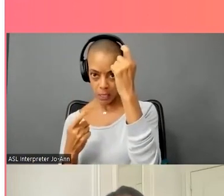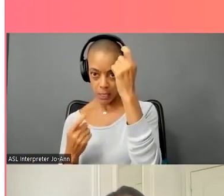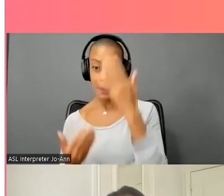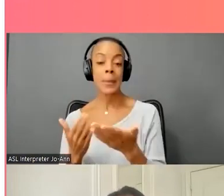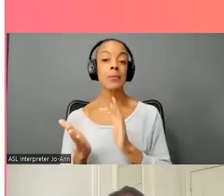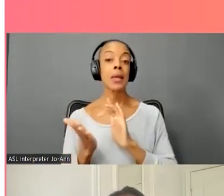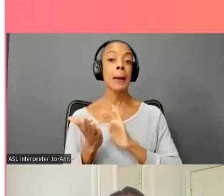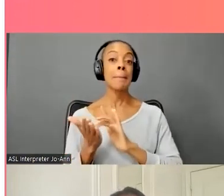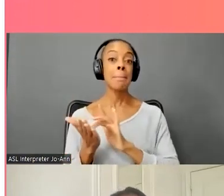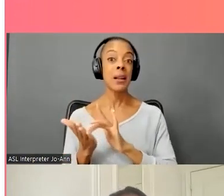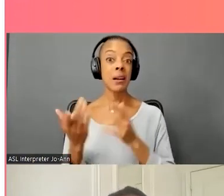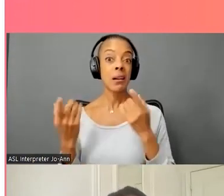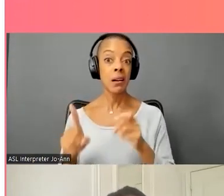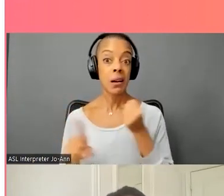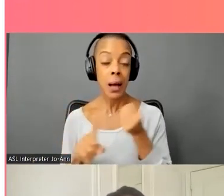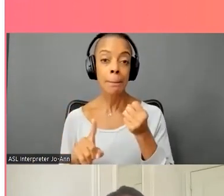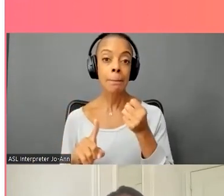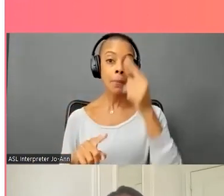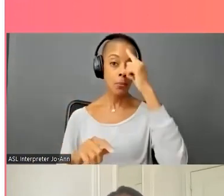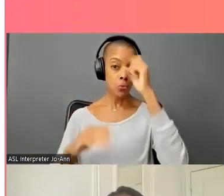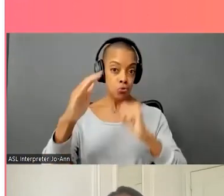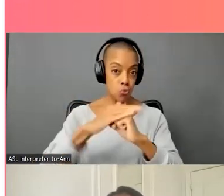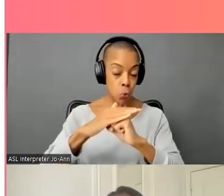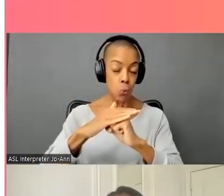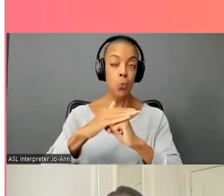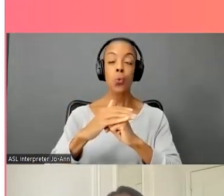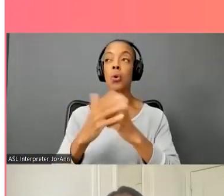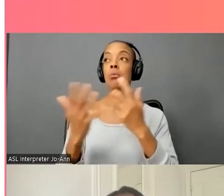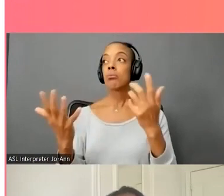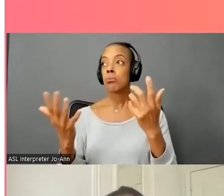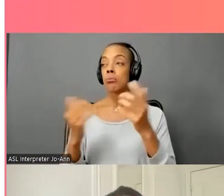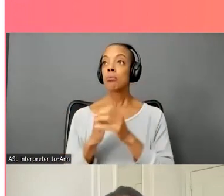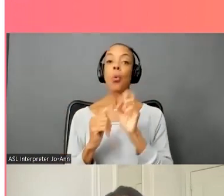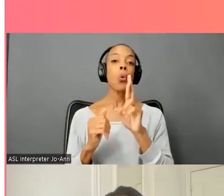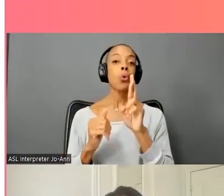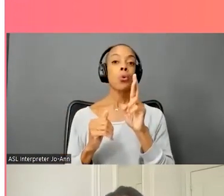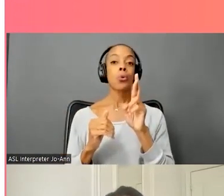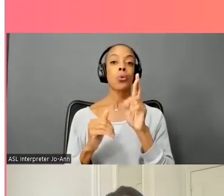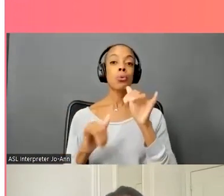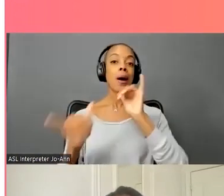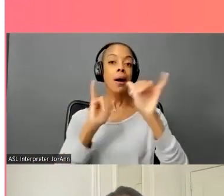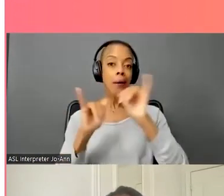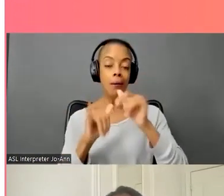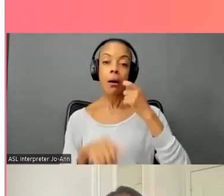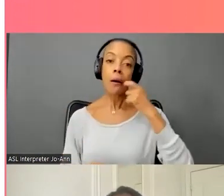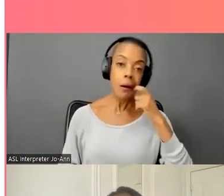medical event that includes a stroke, for example, or alcohol and drug use and abuse. So this is not